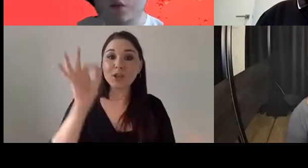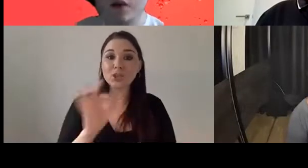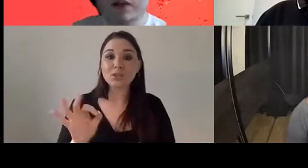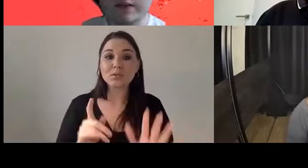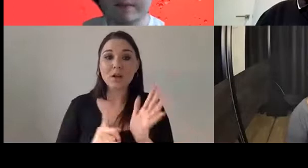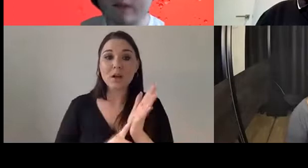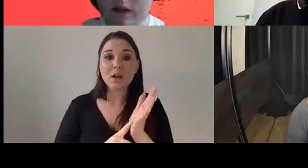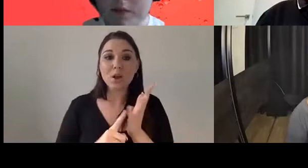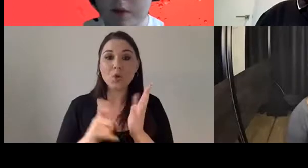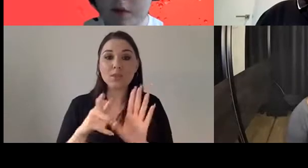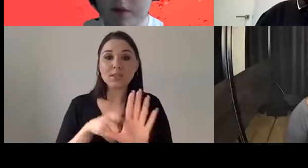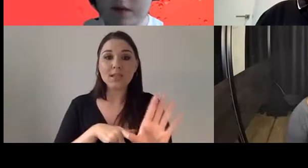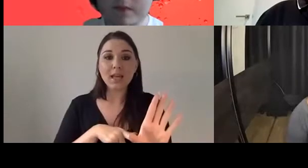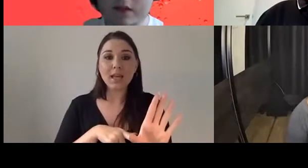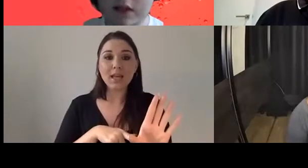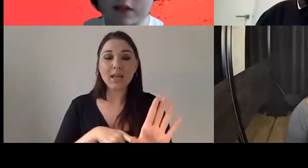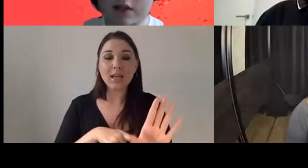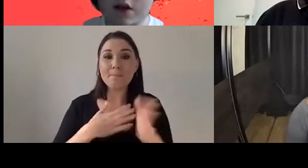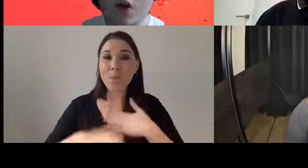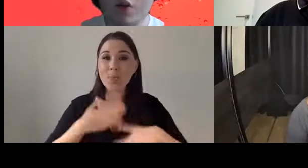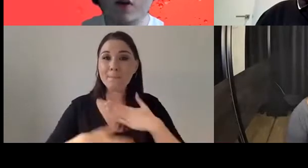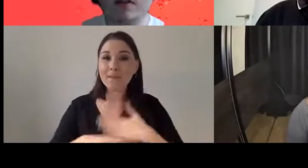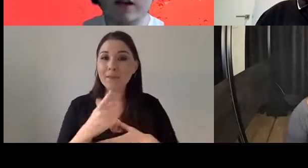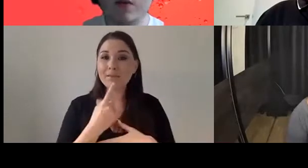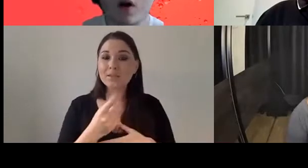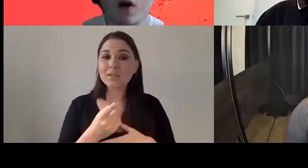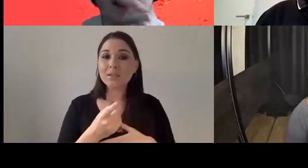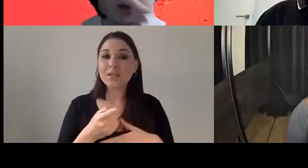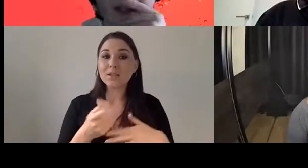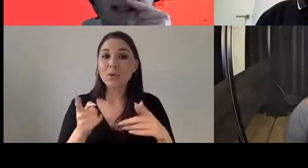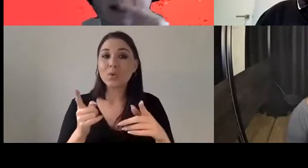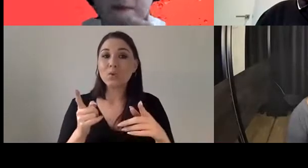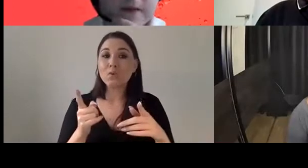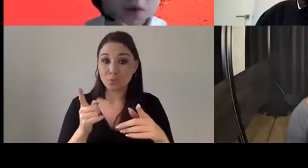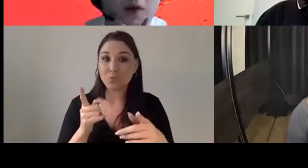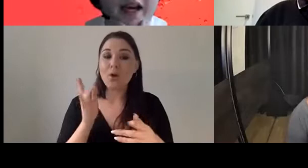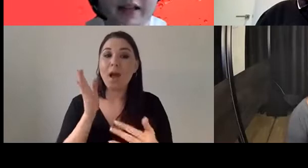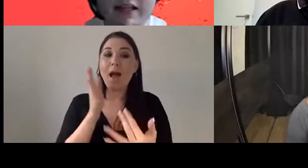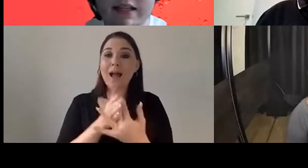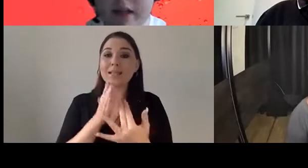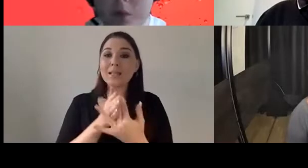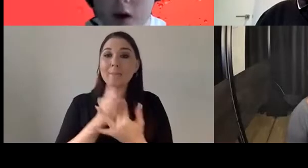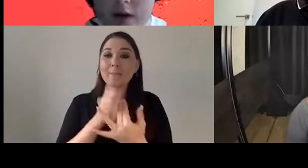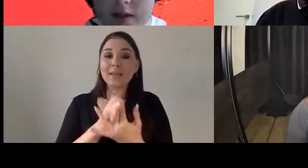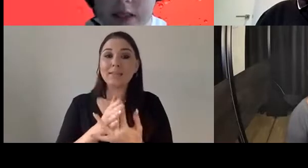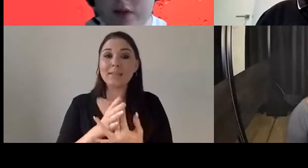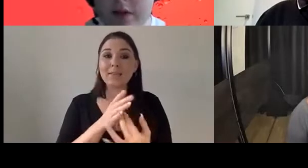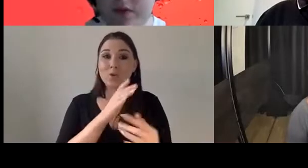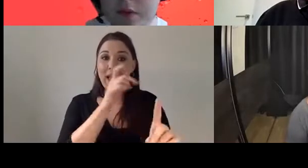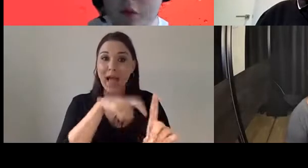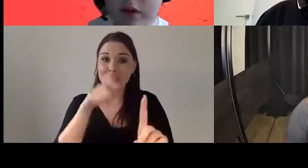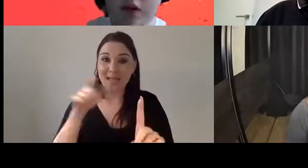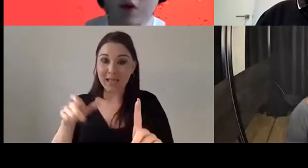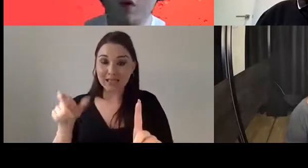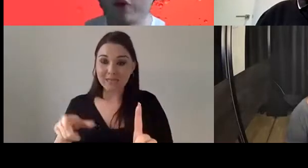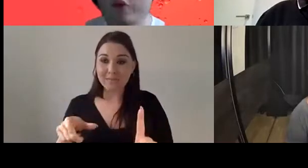said, bear with me, says, while accessibility is for candidates is number one, as we've seen